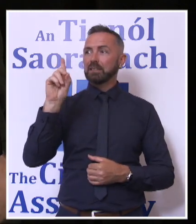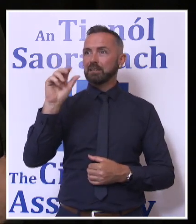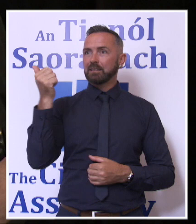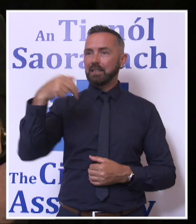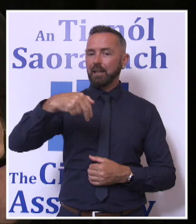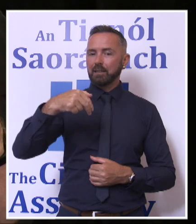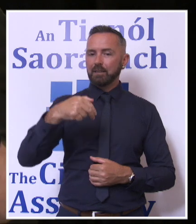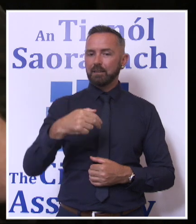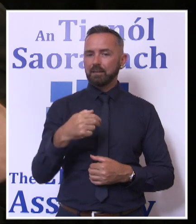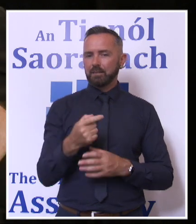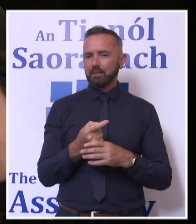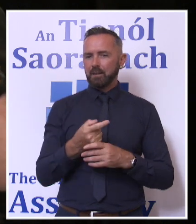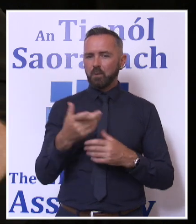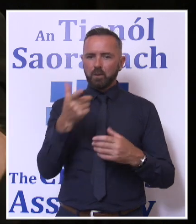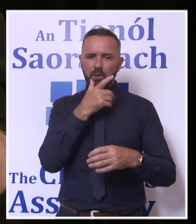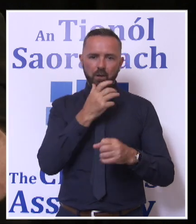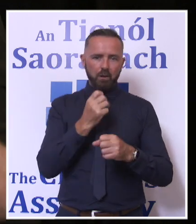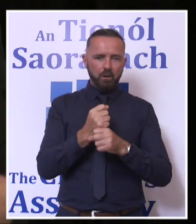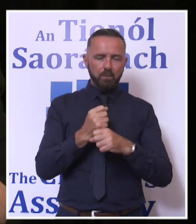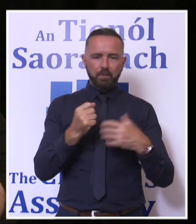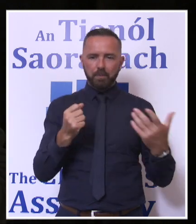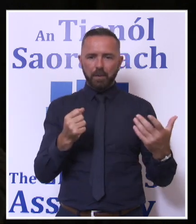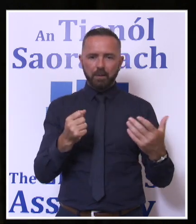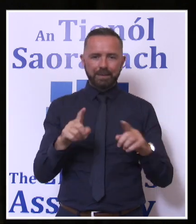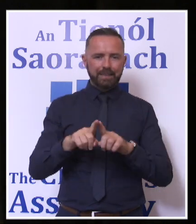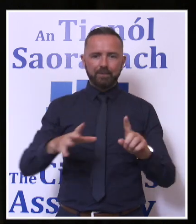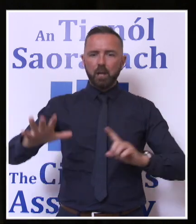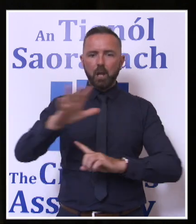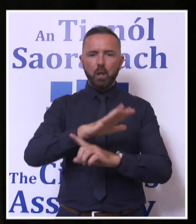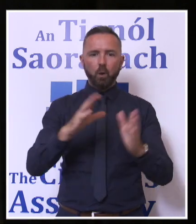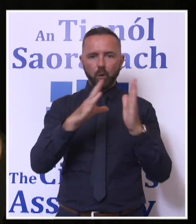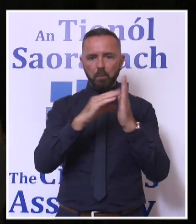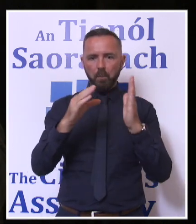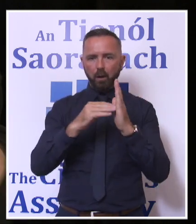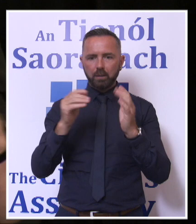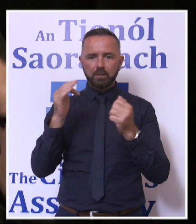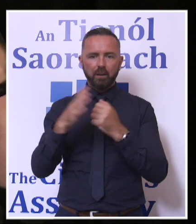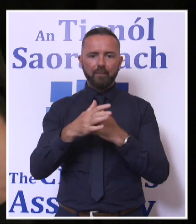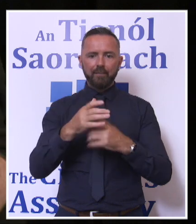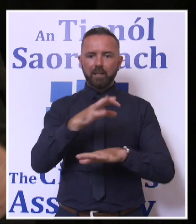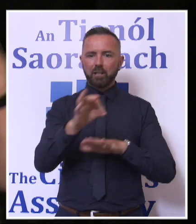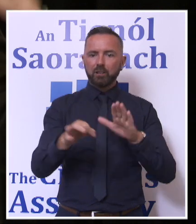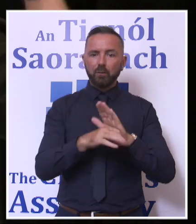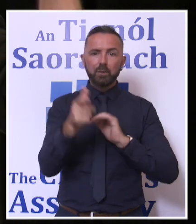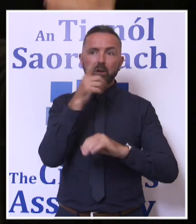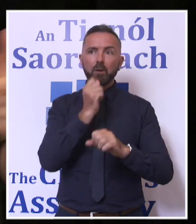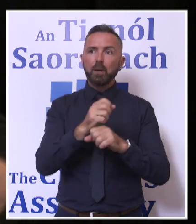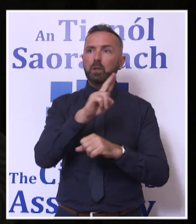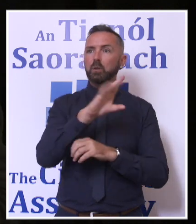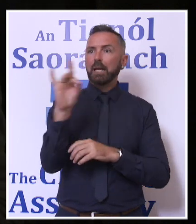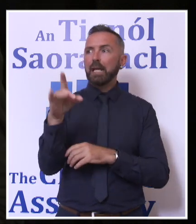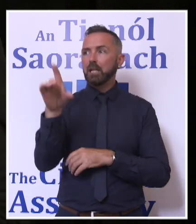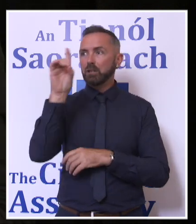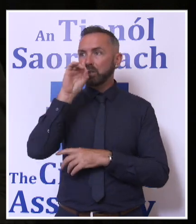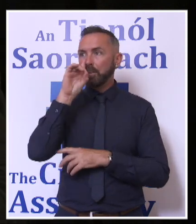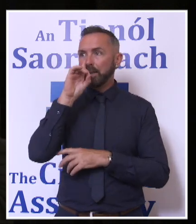incredible variegatedness in relation to the different local models of governance around, he talked about UK, Germany,